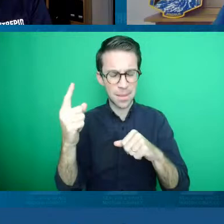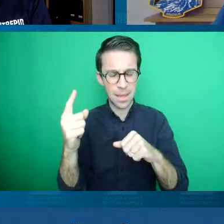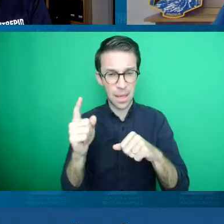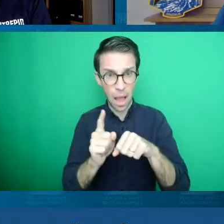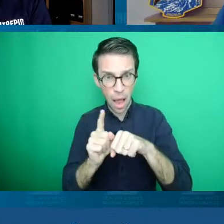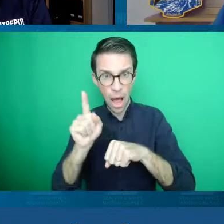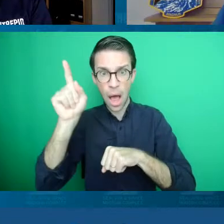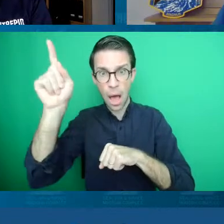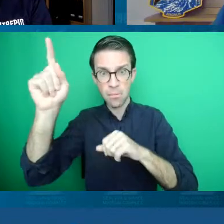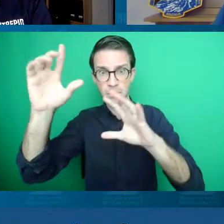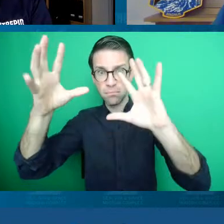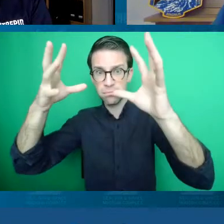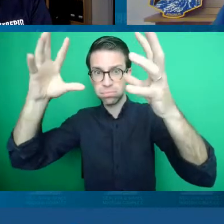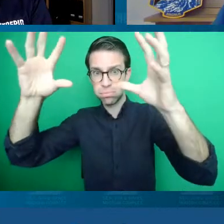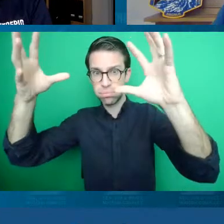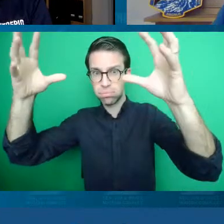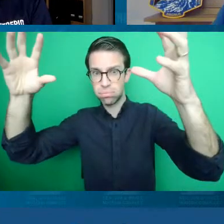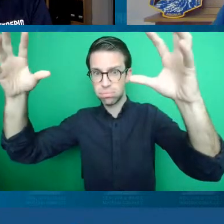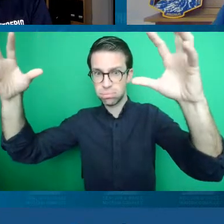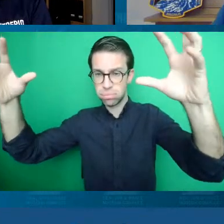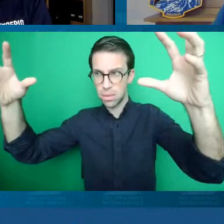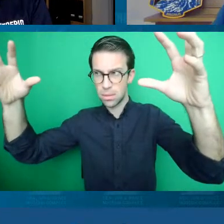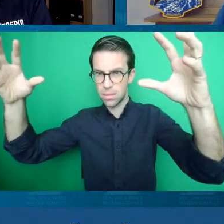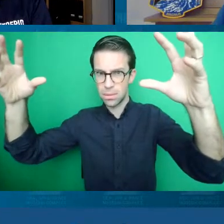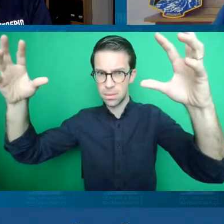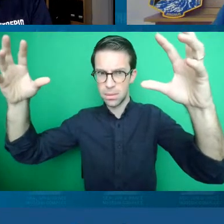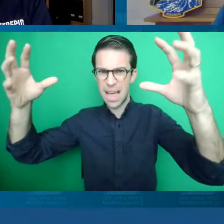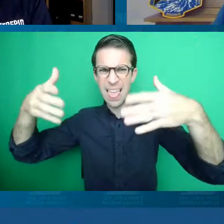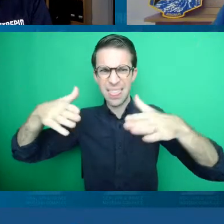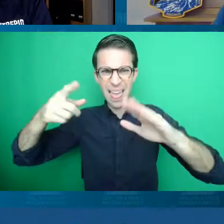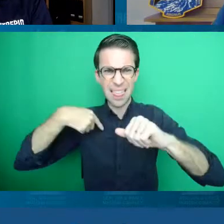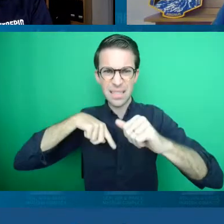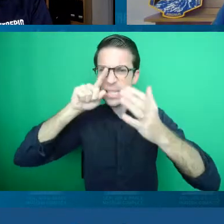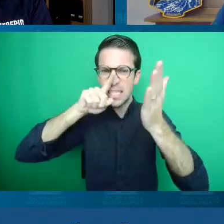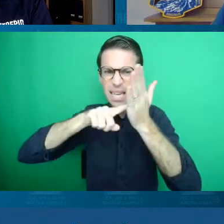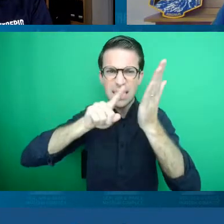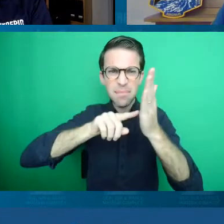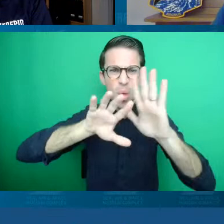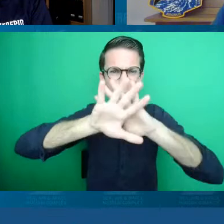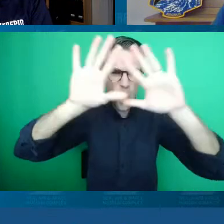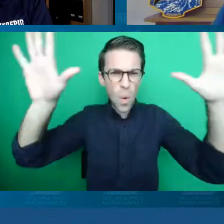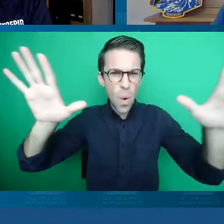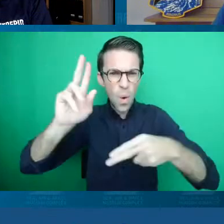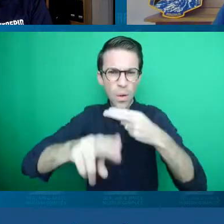the the inner workings of the universe, the basic